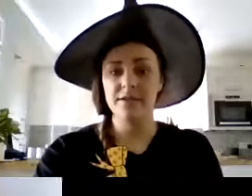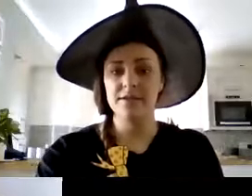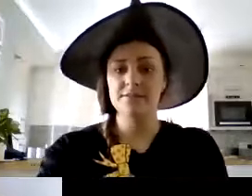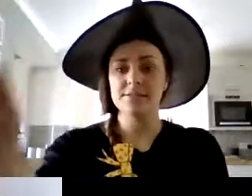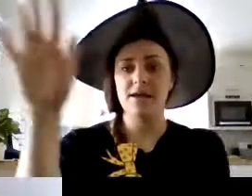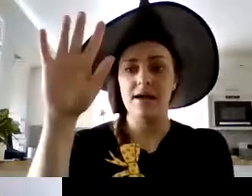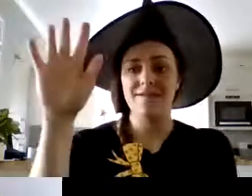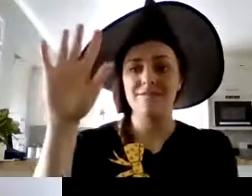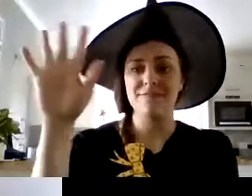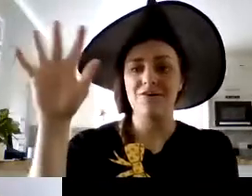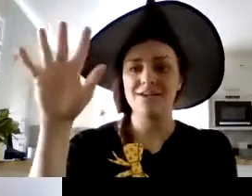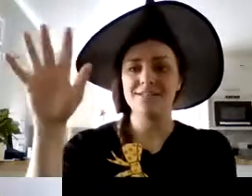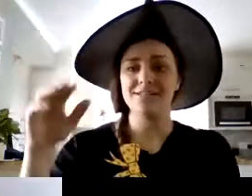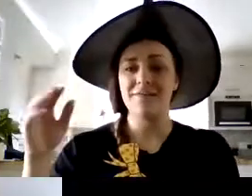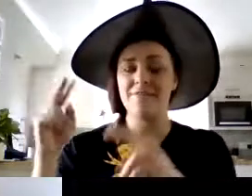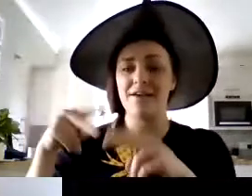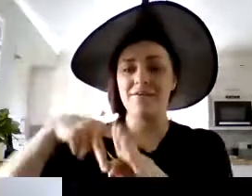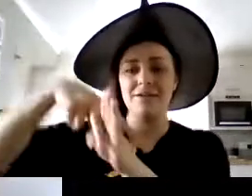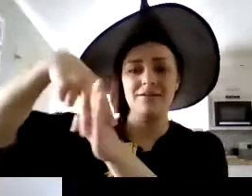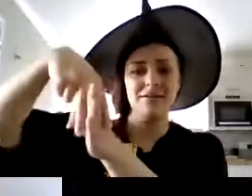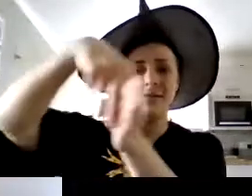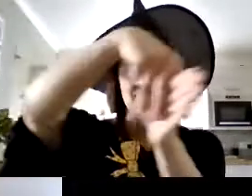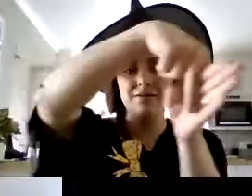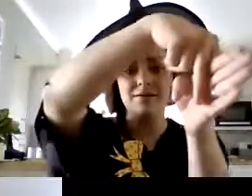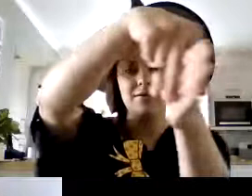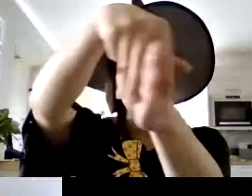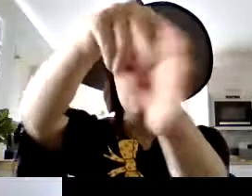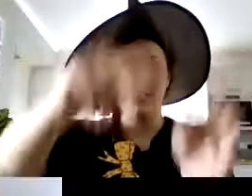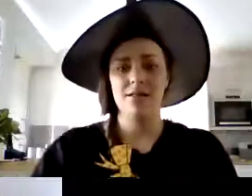Over the fields and forests they flew.